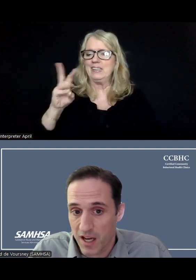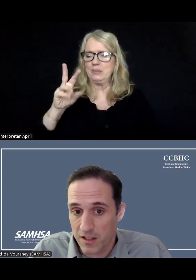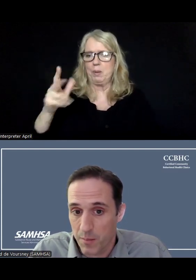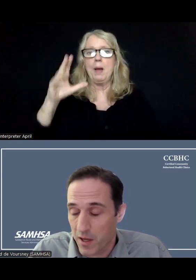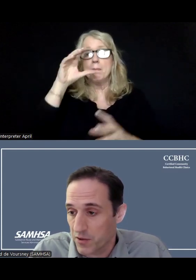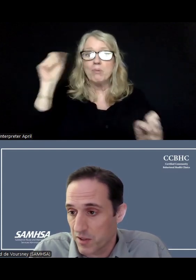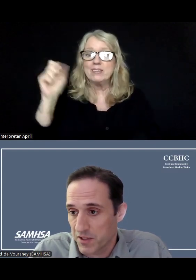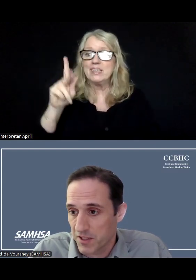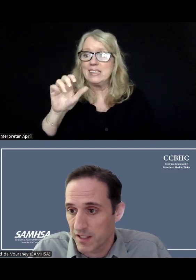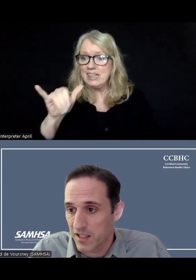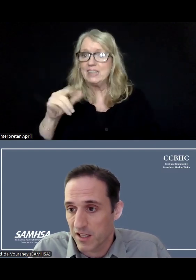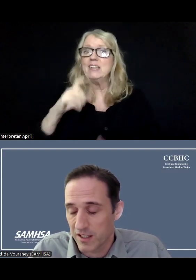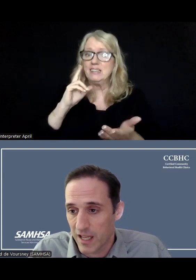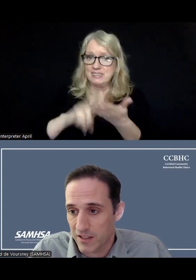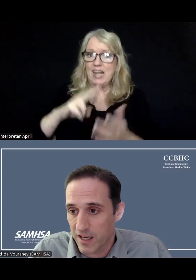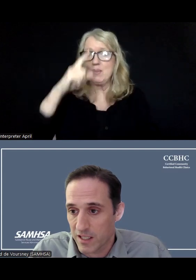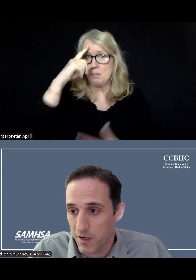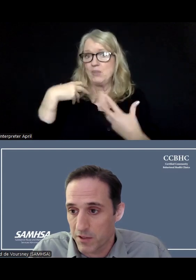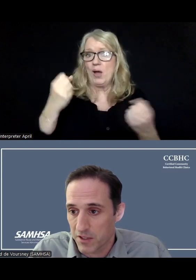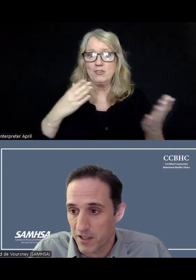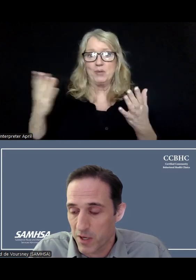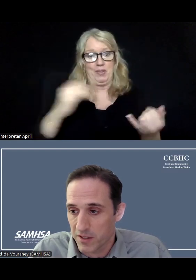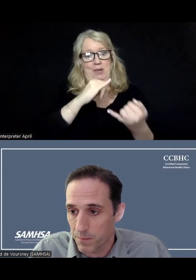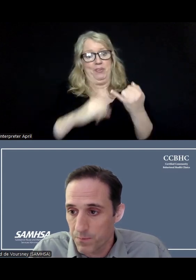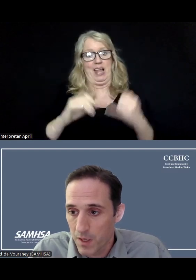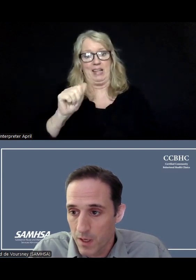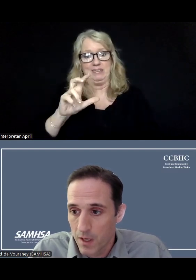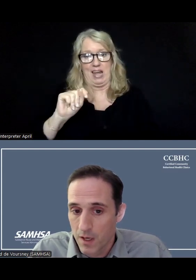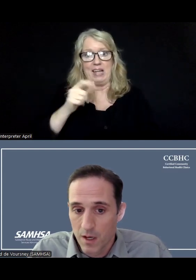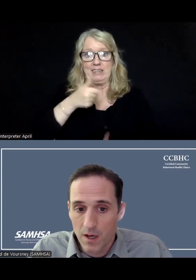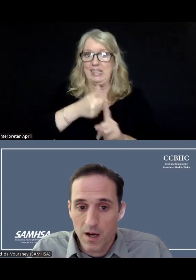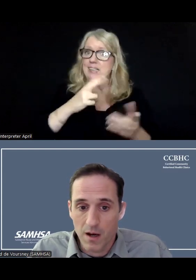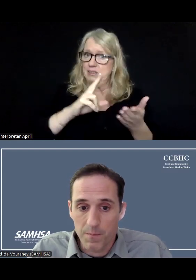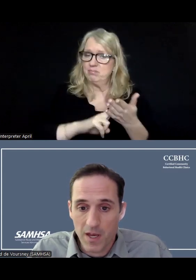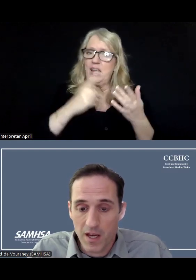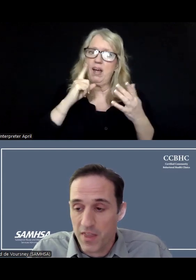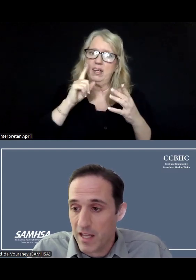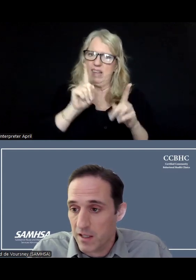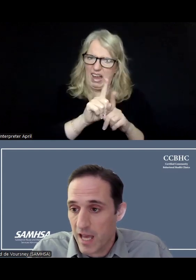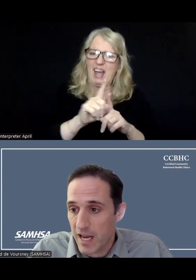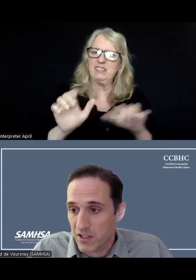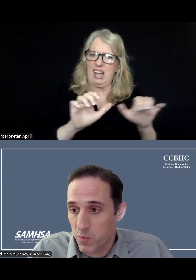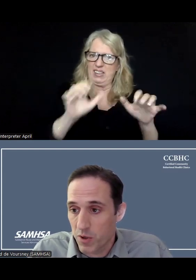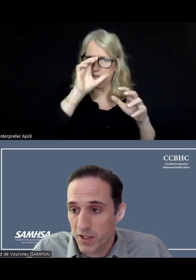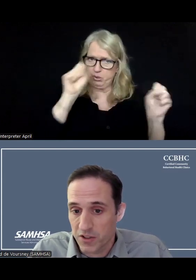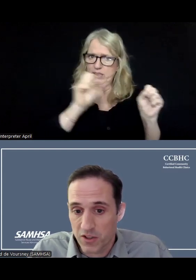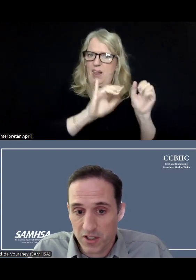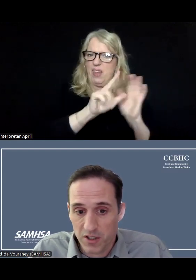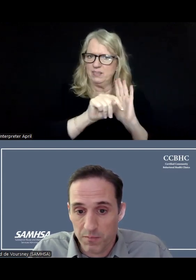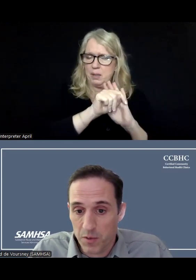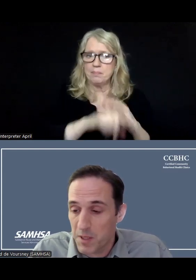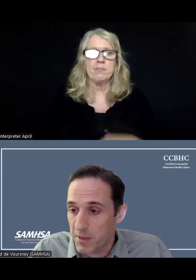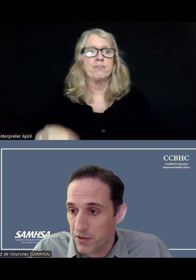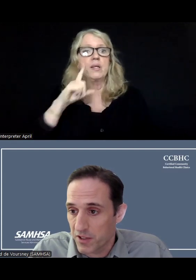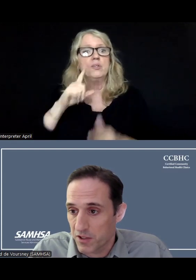Kennedy signed the Mental Health Services Act, and that's actually the last act he would ever sign as president. And that act supported the